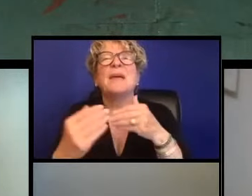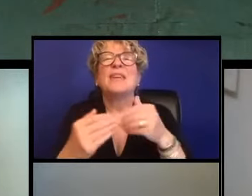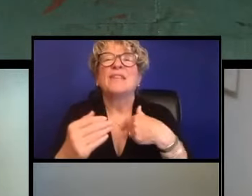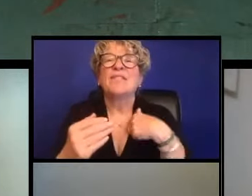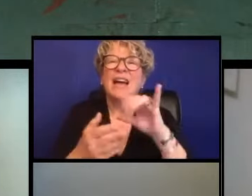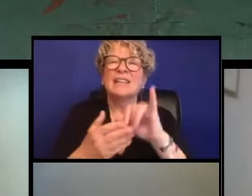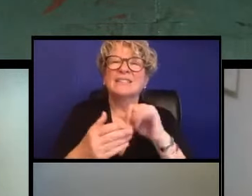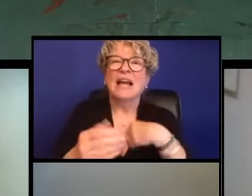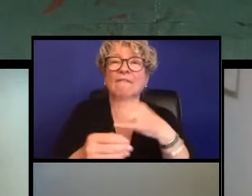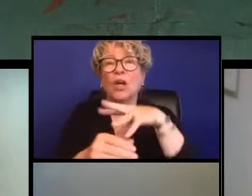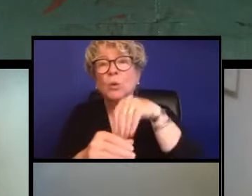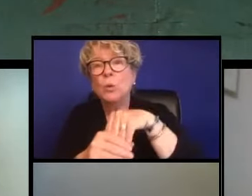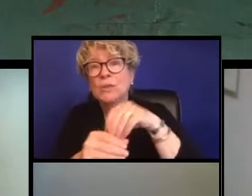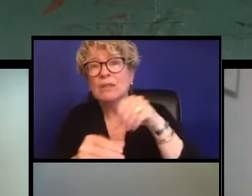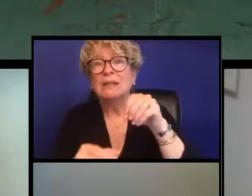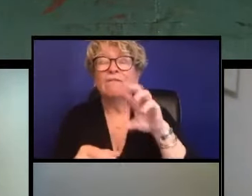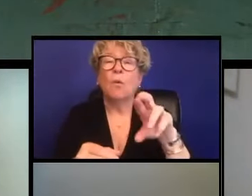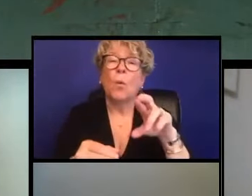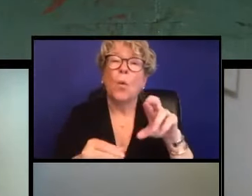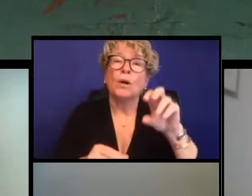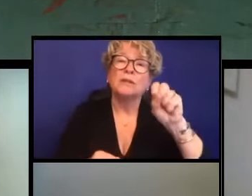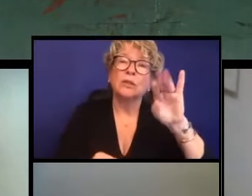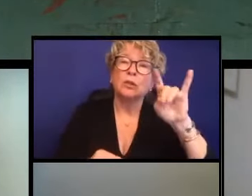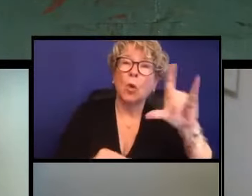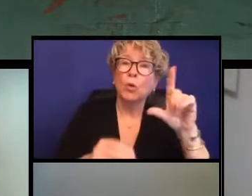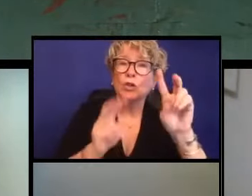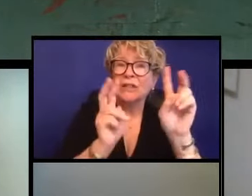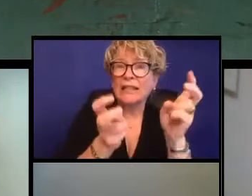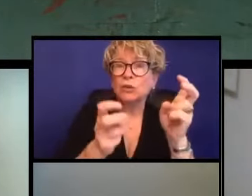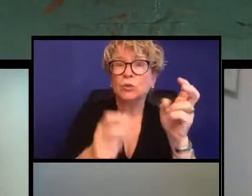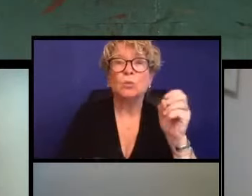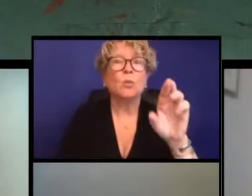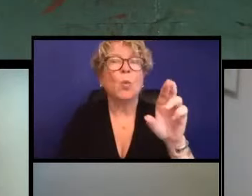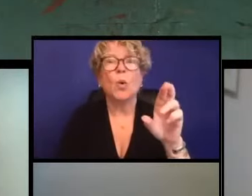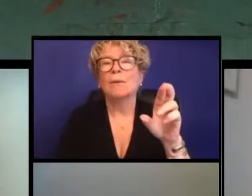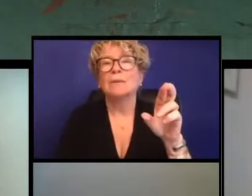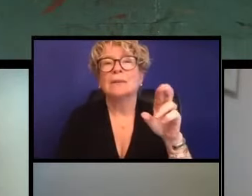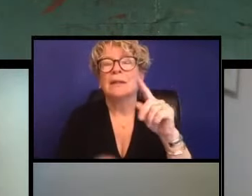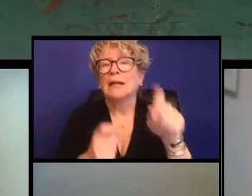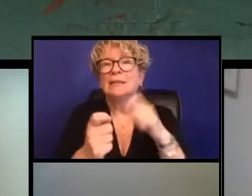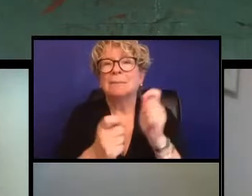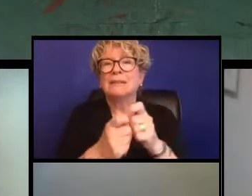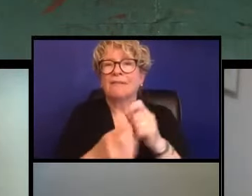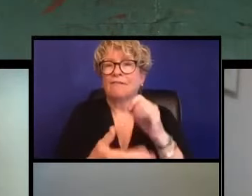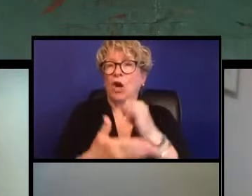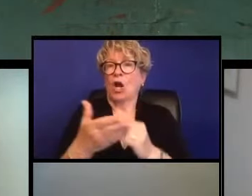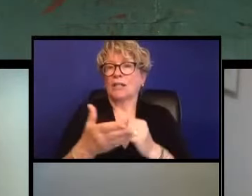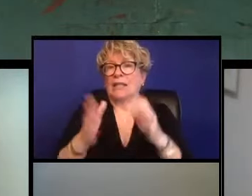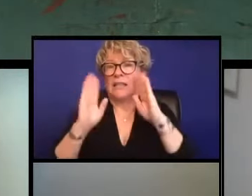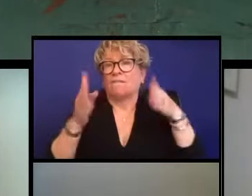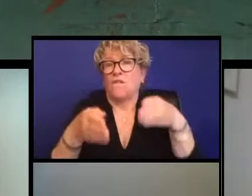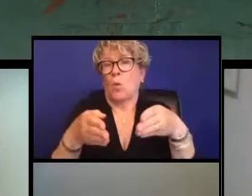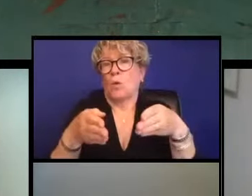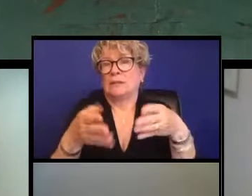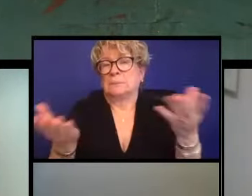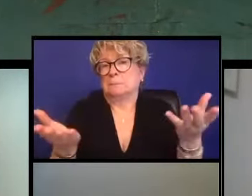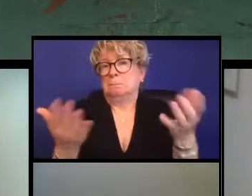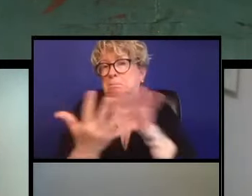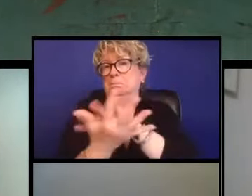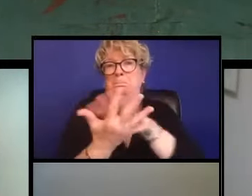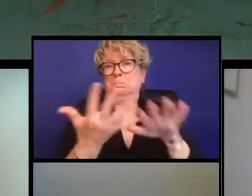inclusivity or a focus of a social issue or even just a particular artistic focus. Because to me,